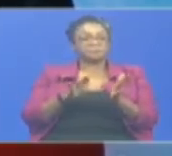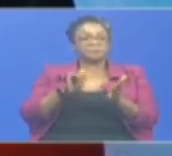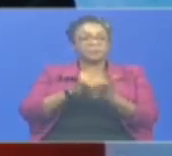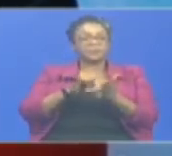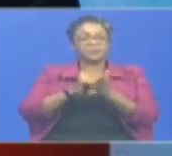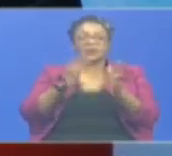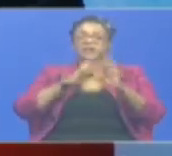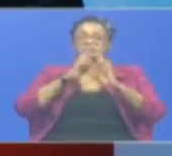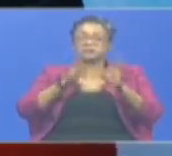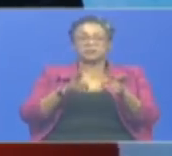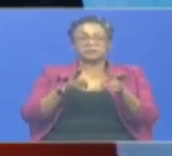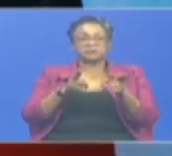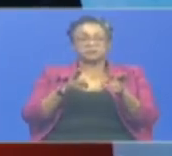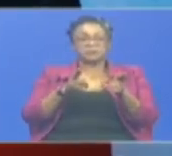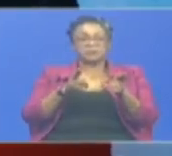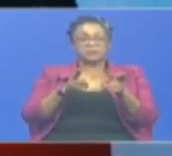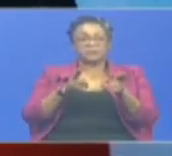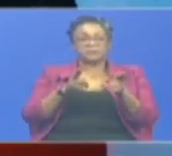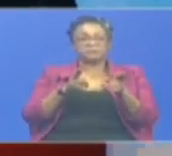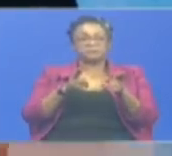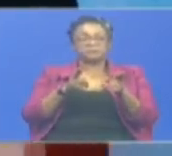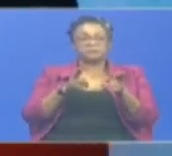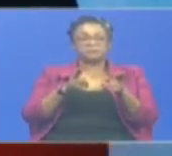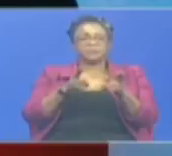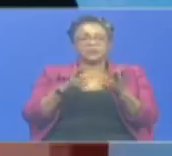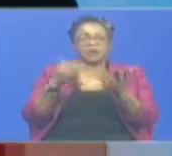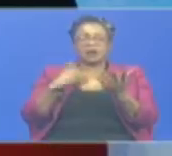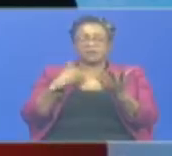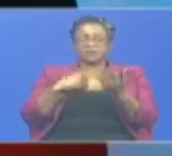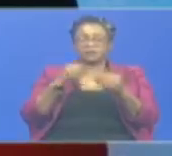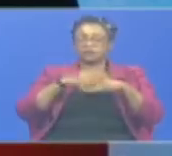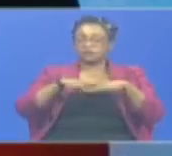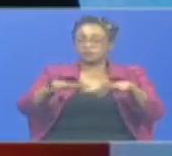in breaking of the transmission cycles.